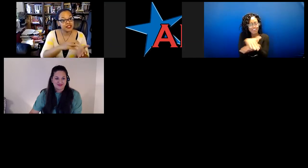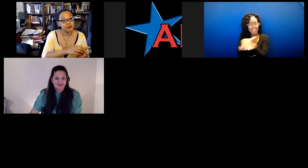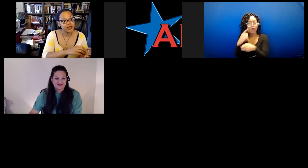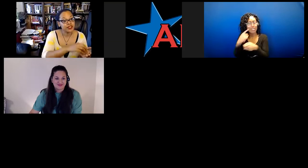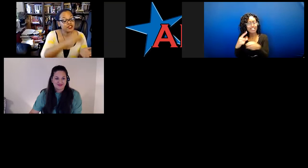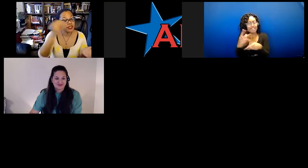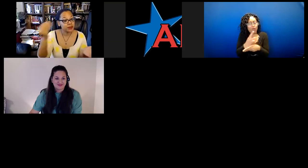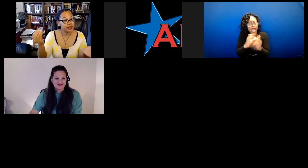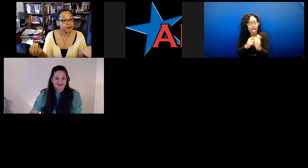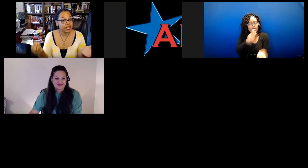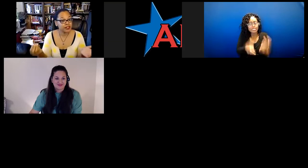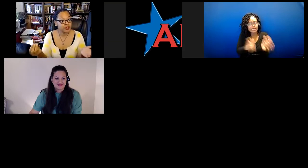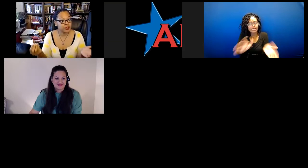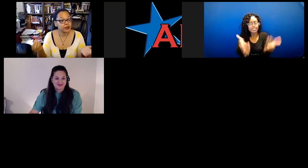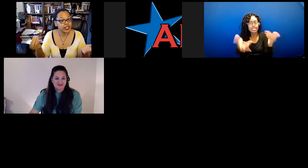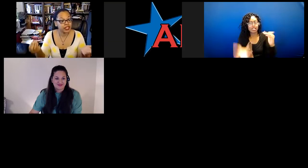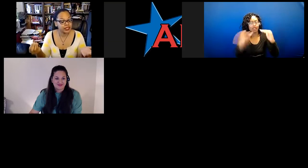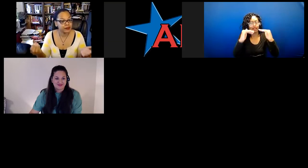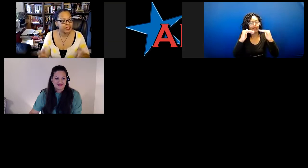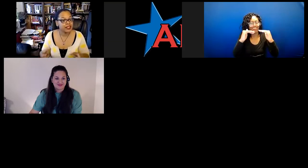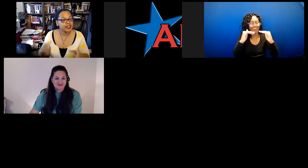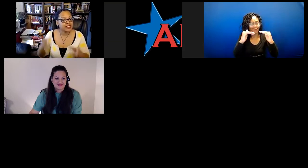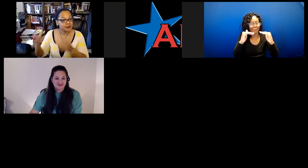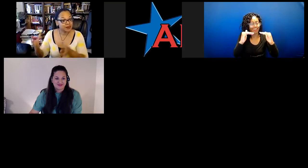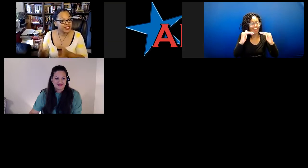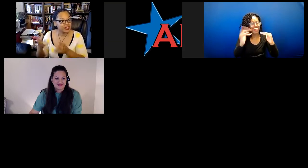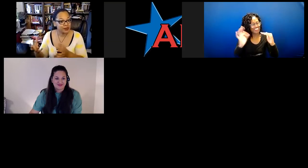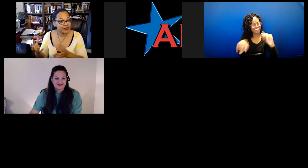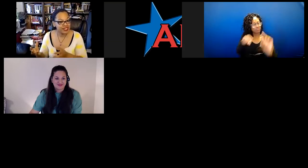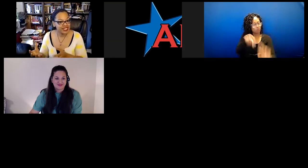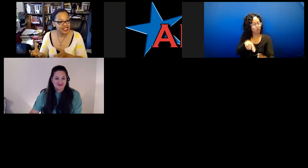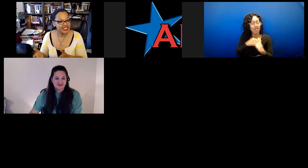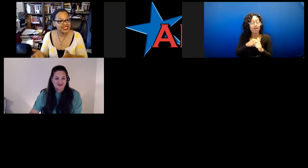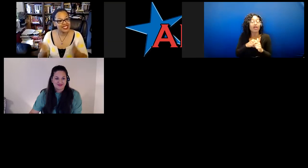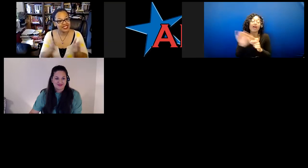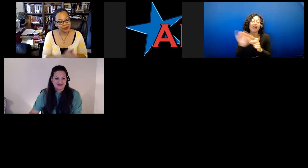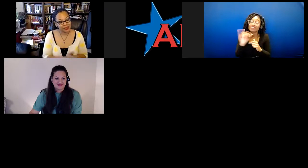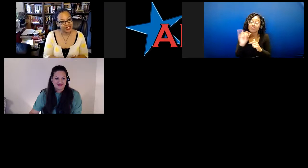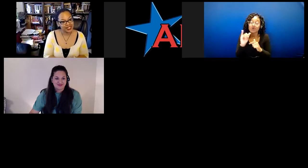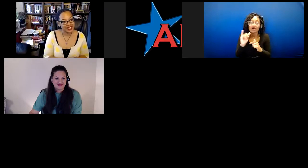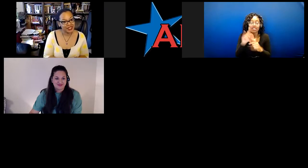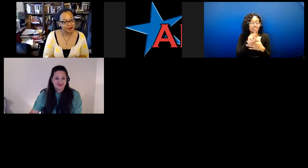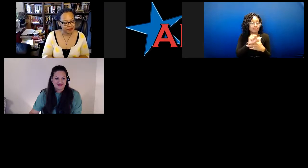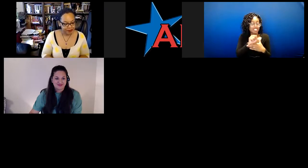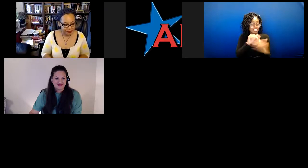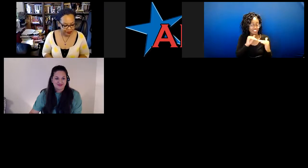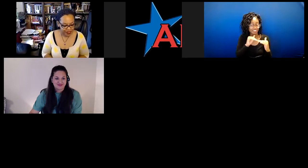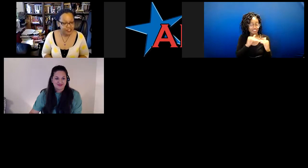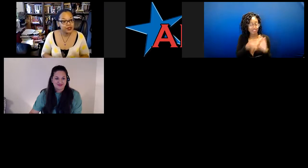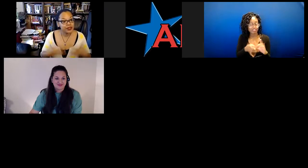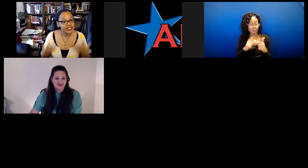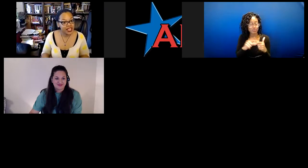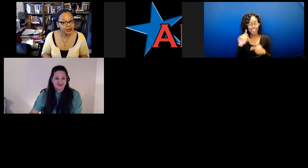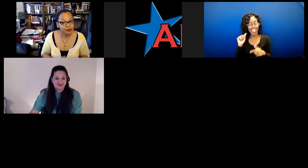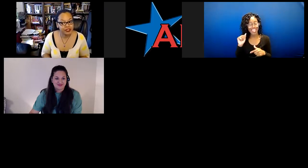these disparities so we can bring parity to it, or equity. Similarly, disability justice is saying this about the ADA. And so